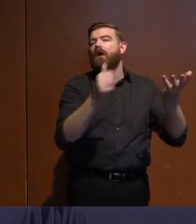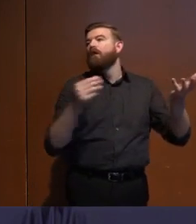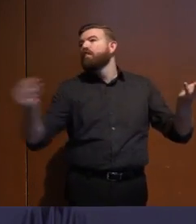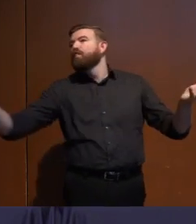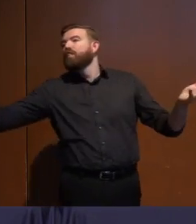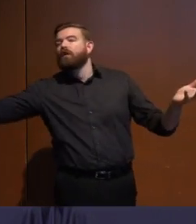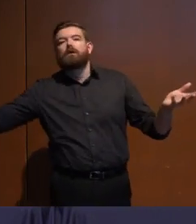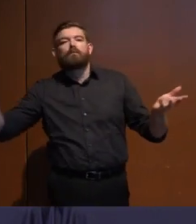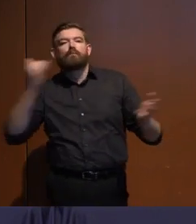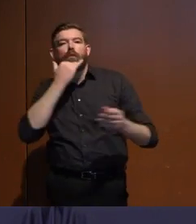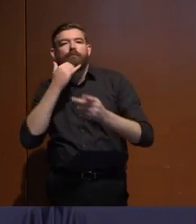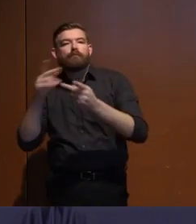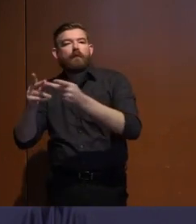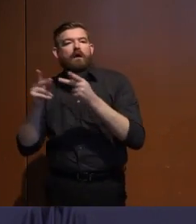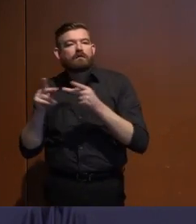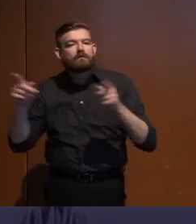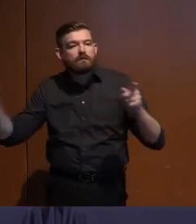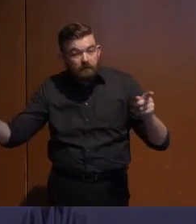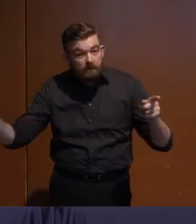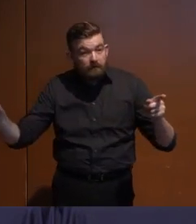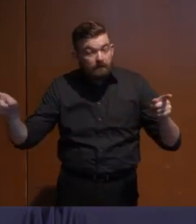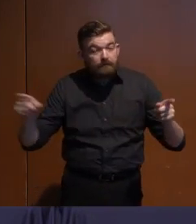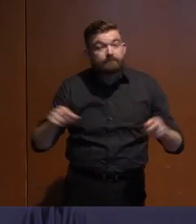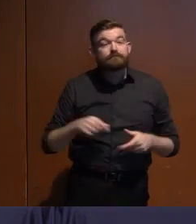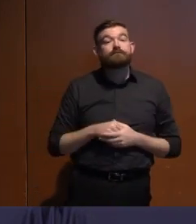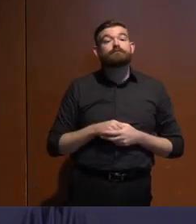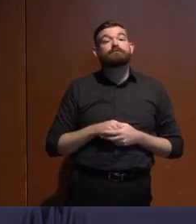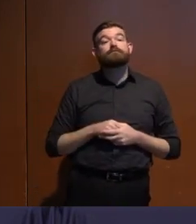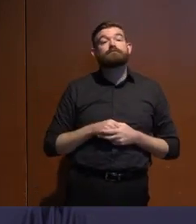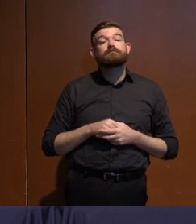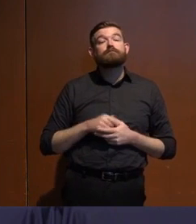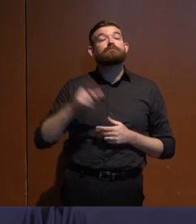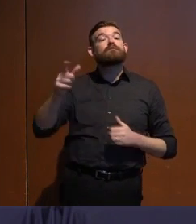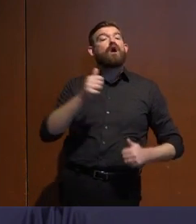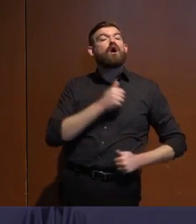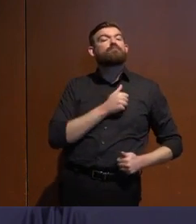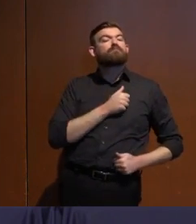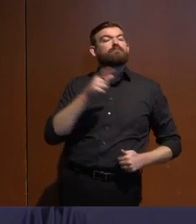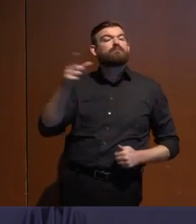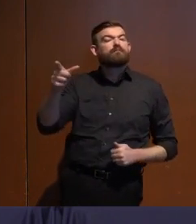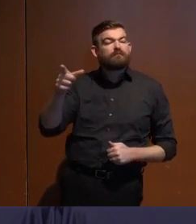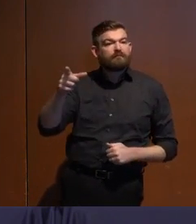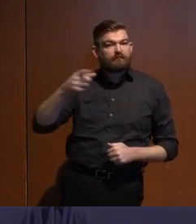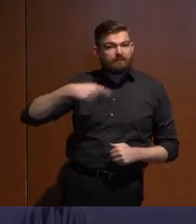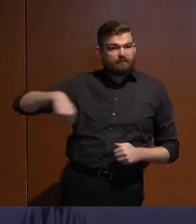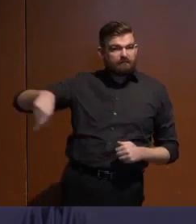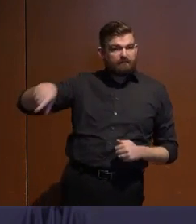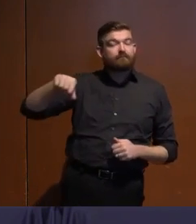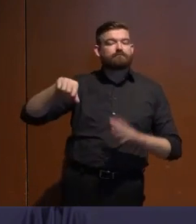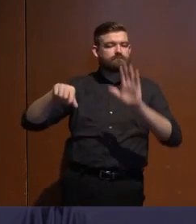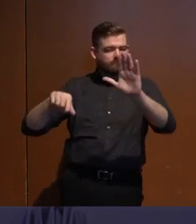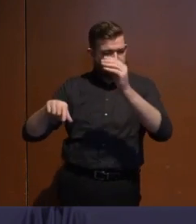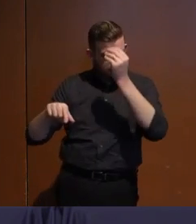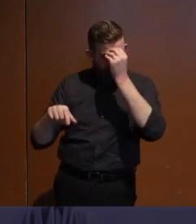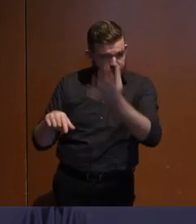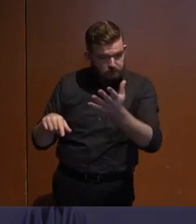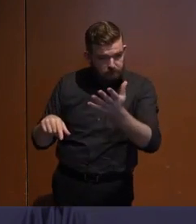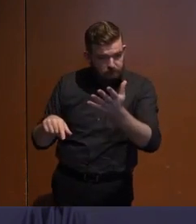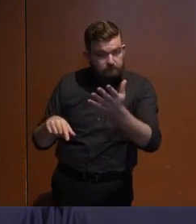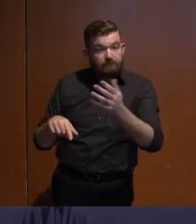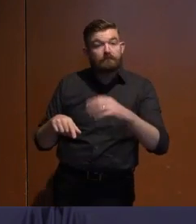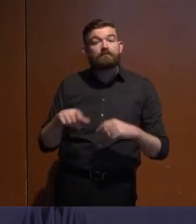being created in partnership with the U.S. Army Corps of Engineers. Make no mistake, I am continuing to fight,